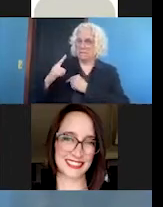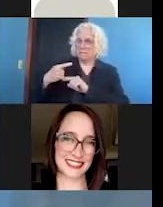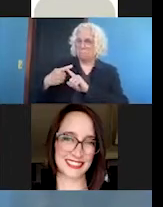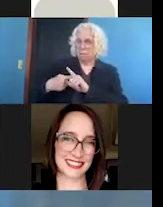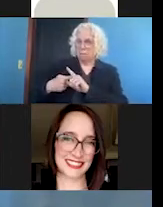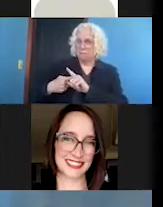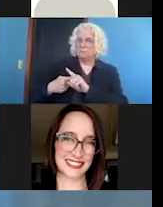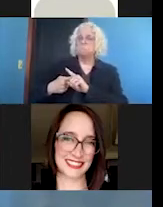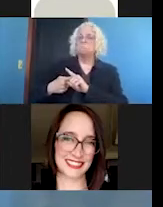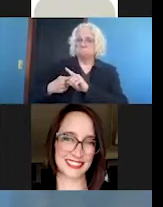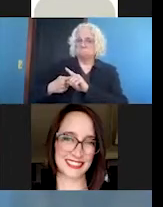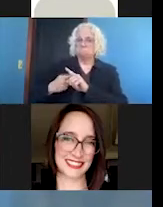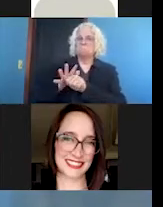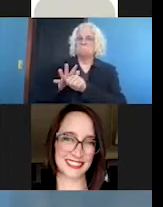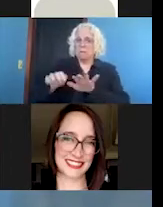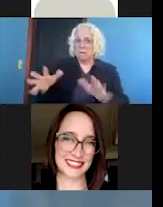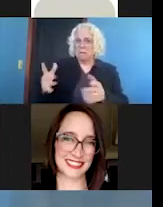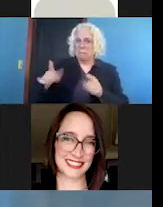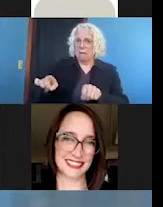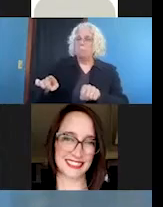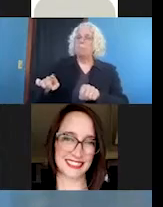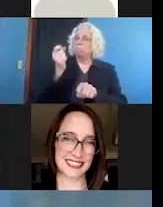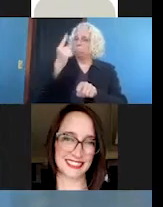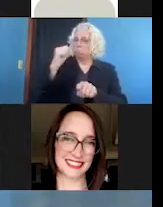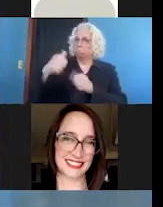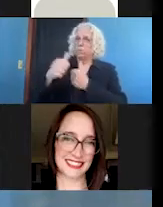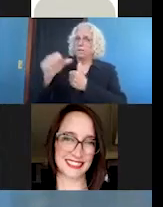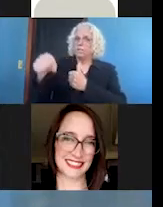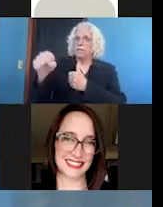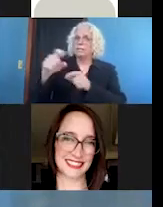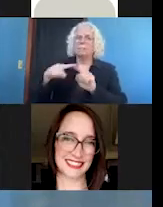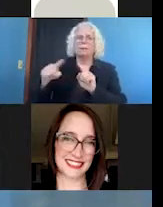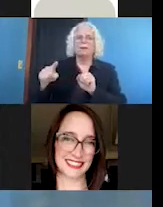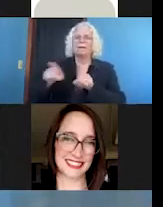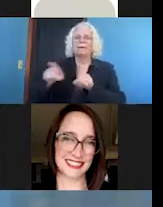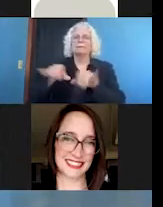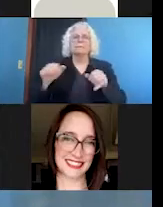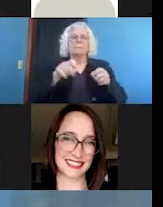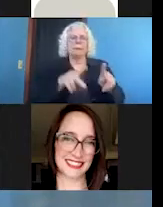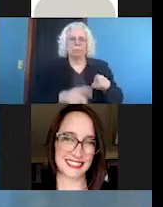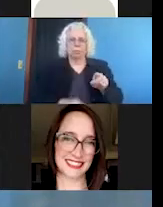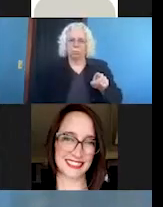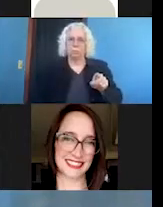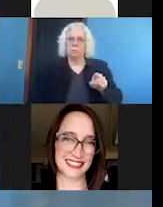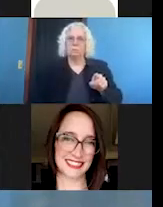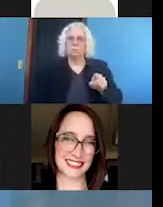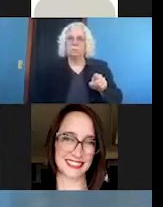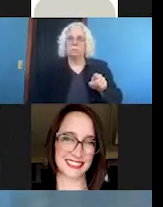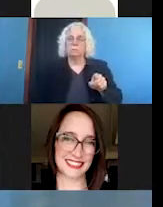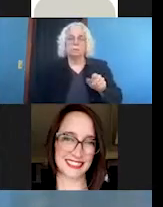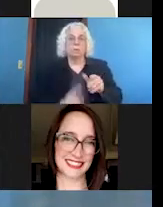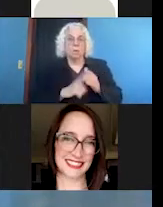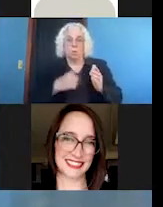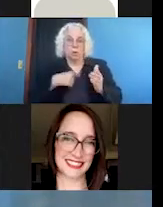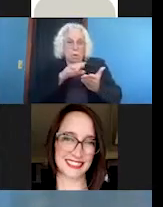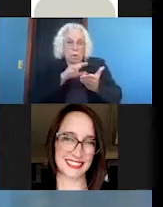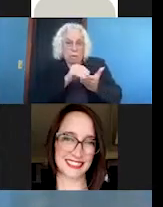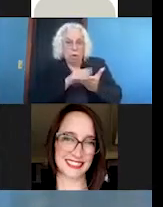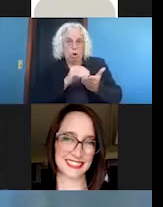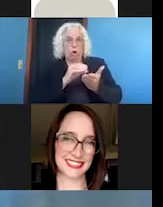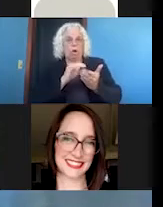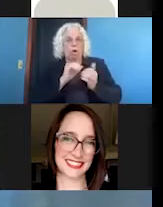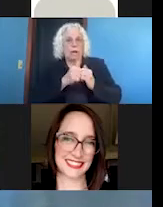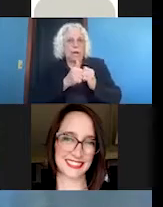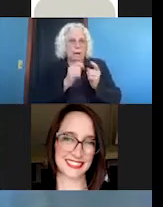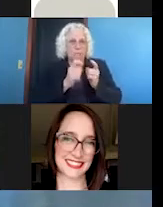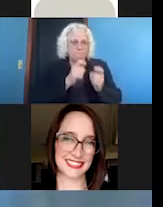a challenge, but I don't want to lose sight of the opportunities that it's created and some of the things that we have learned and ways that we've pivoted